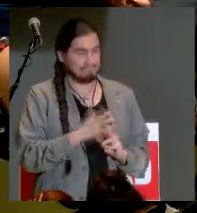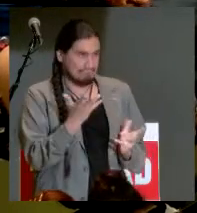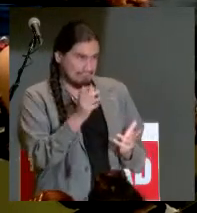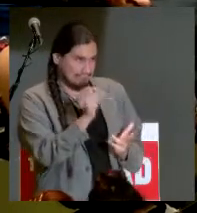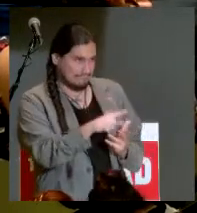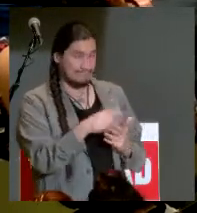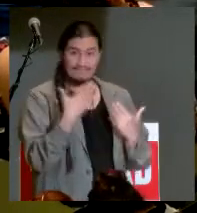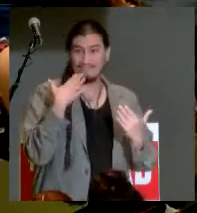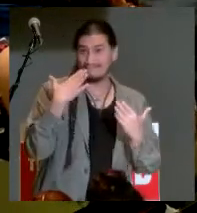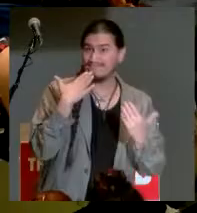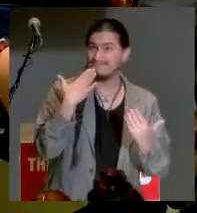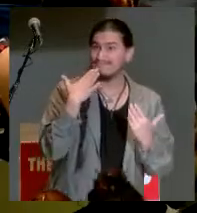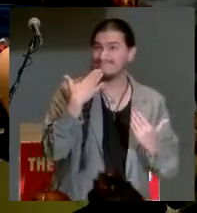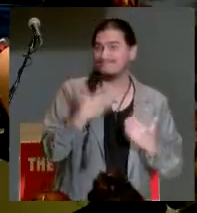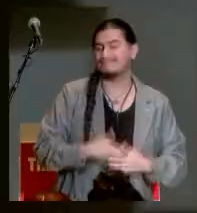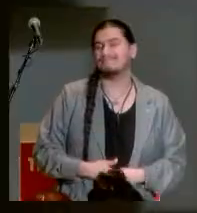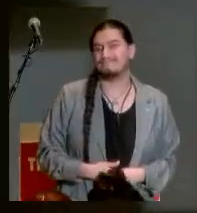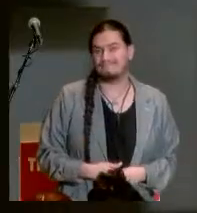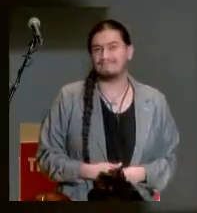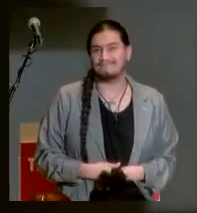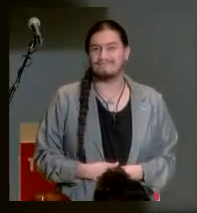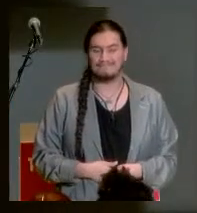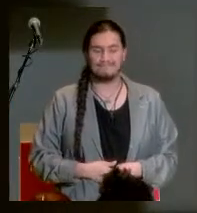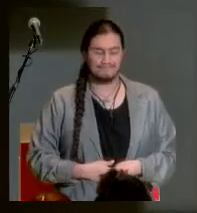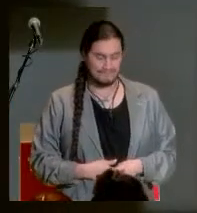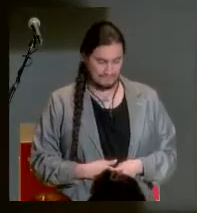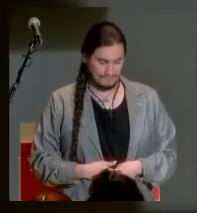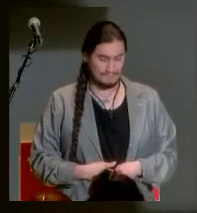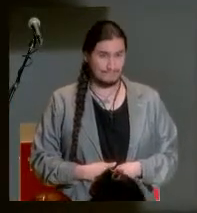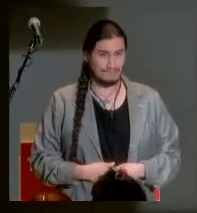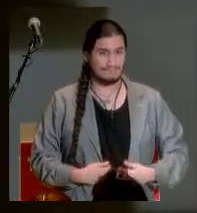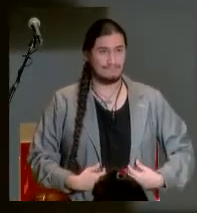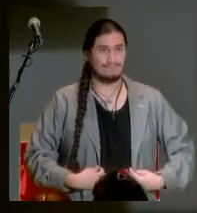So thank you. Anyone want to take?